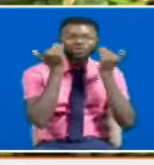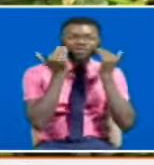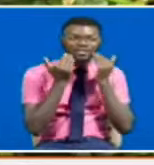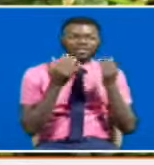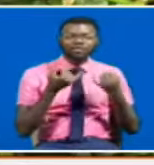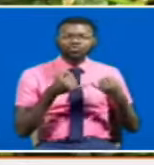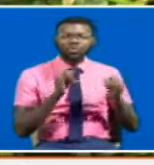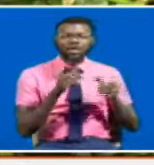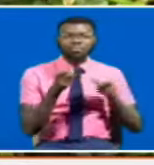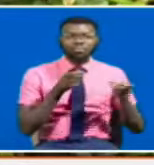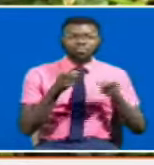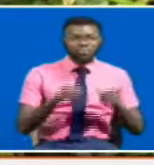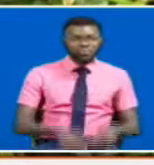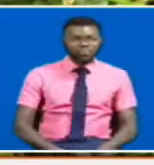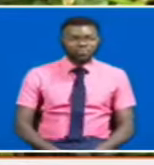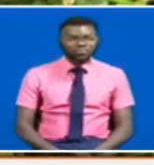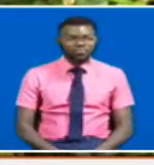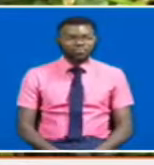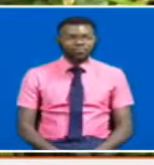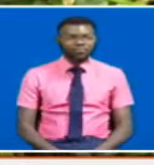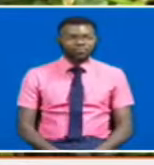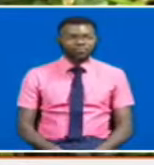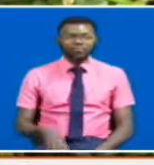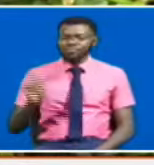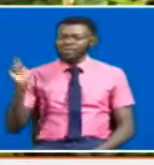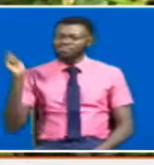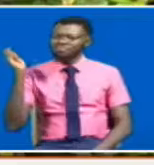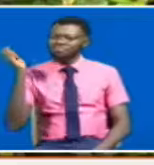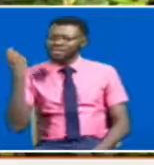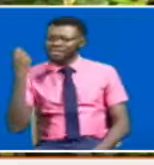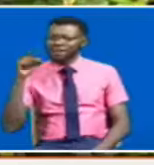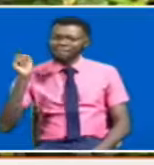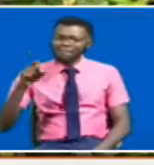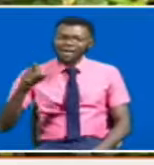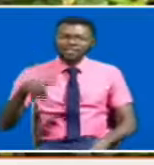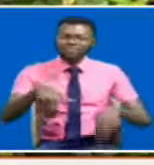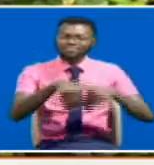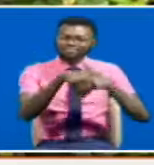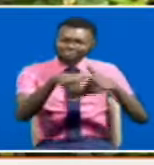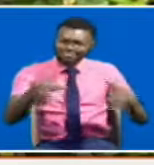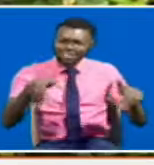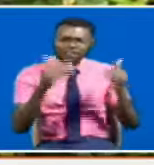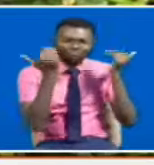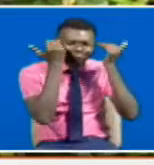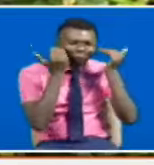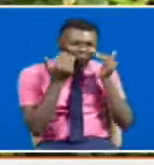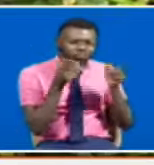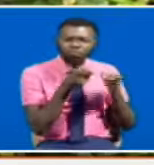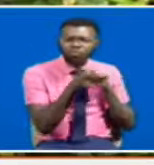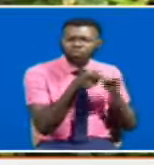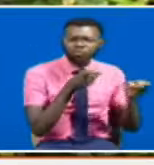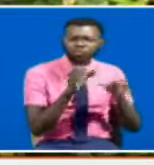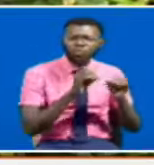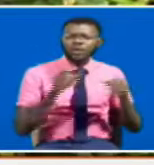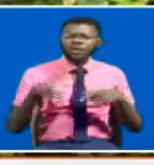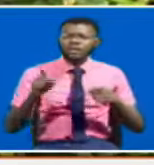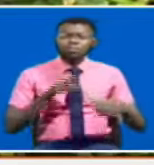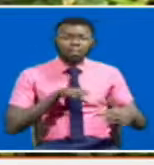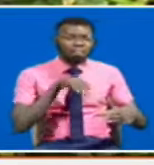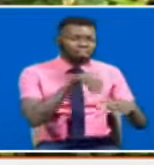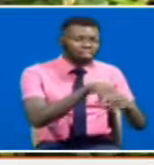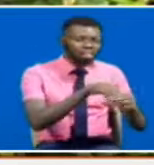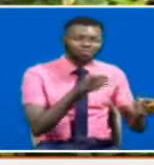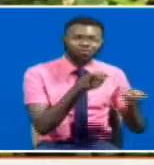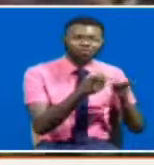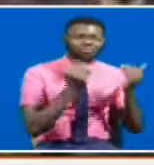the president leave the judiciary alone. Let him not be seen as being actively interfering in the affairs